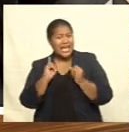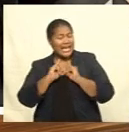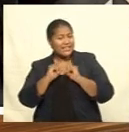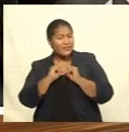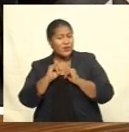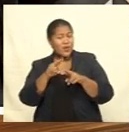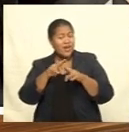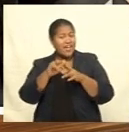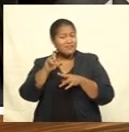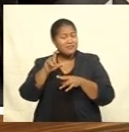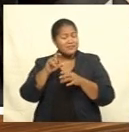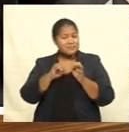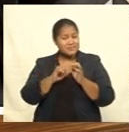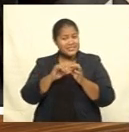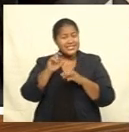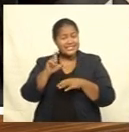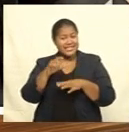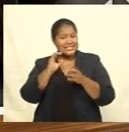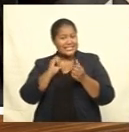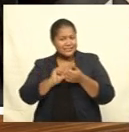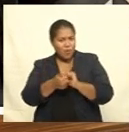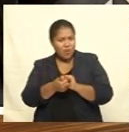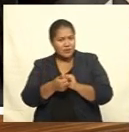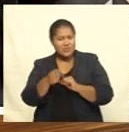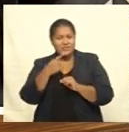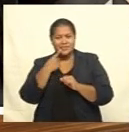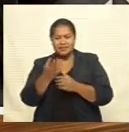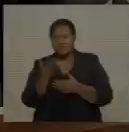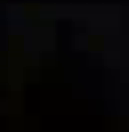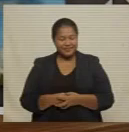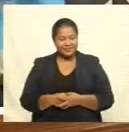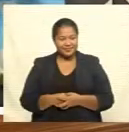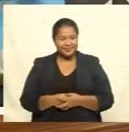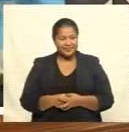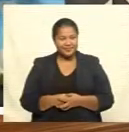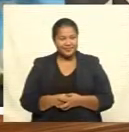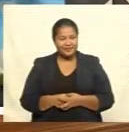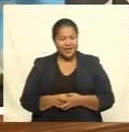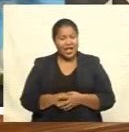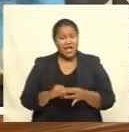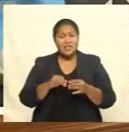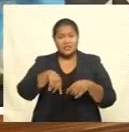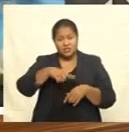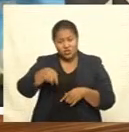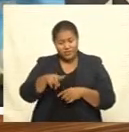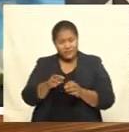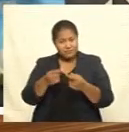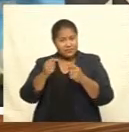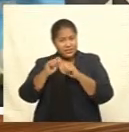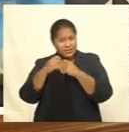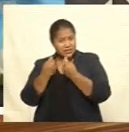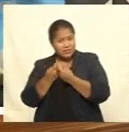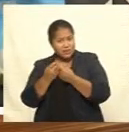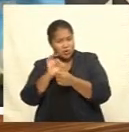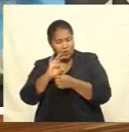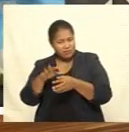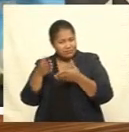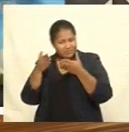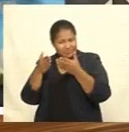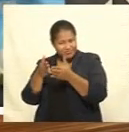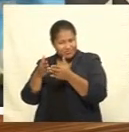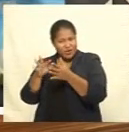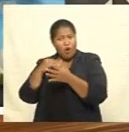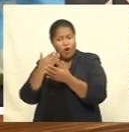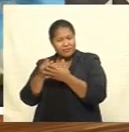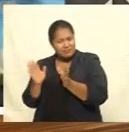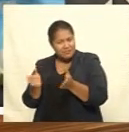Sports, sends his well wishes and is urging Fijians to stay safe. The Suva provincial team is not losing focus as its players